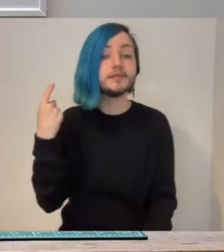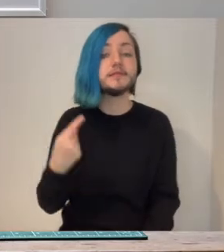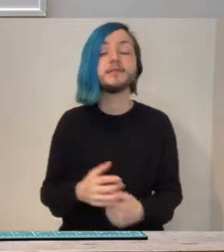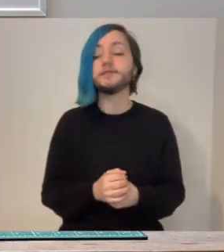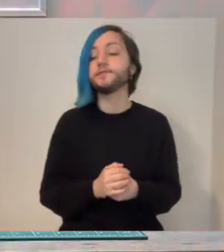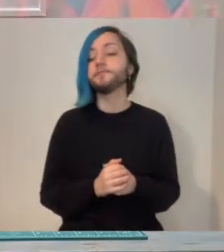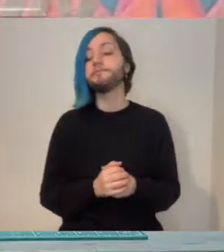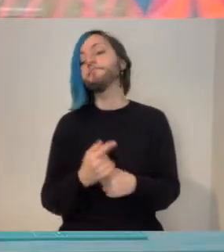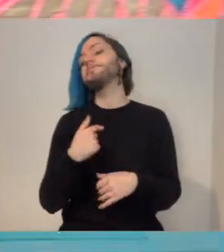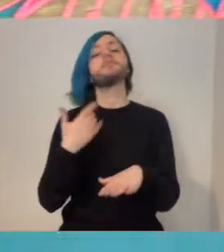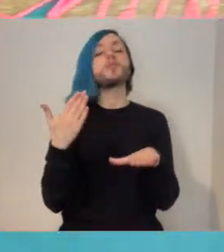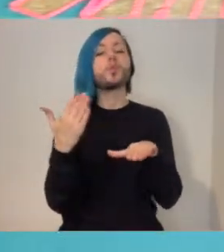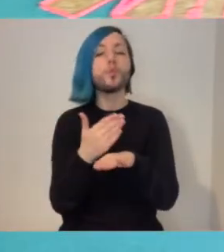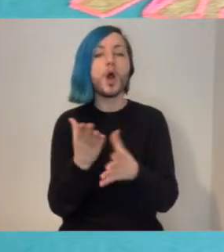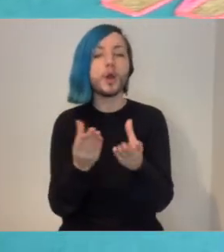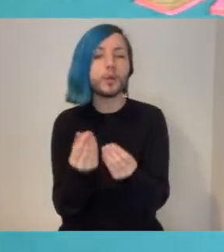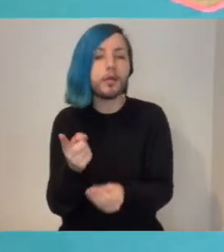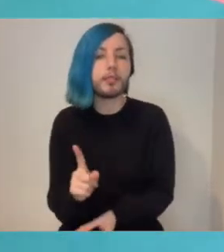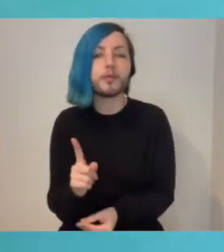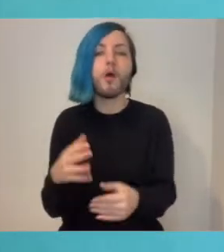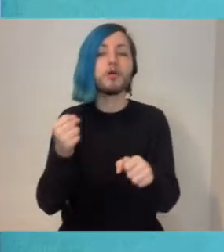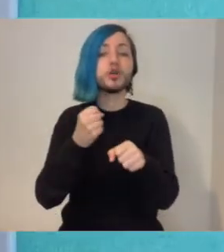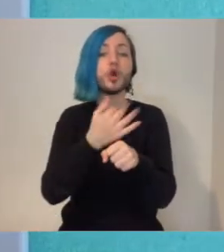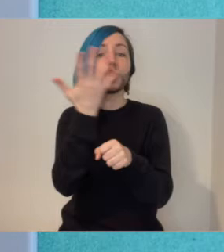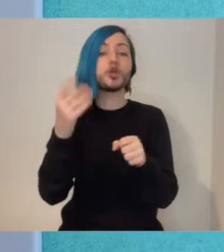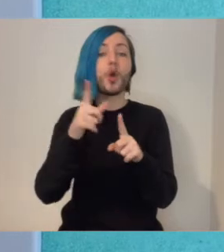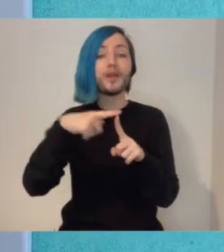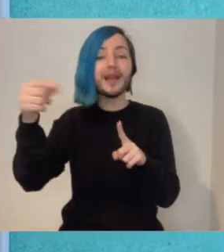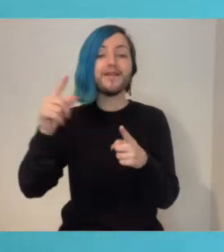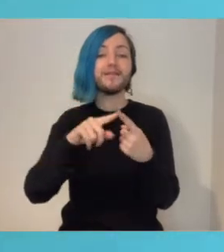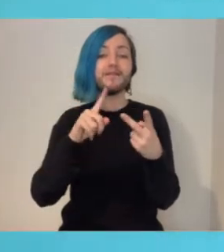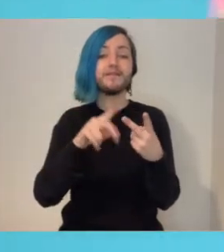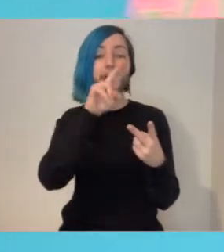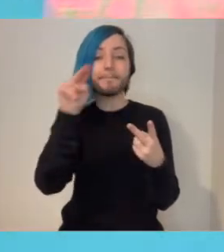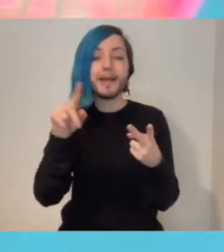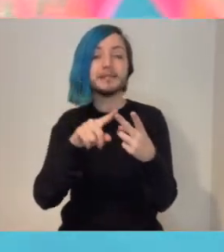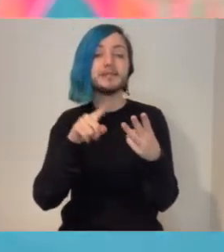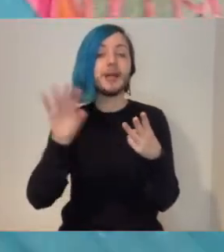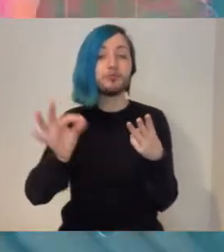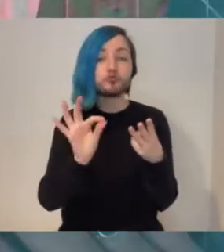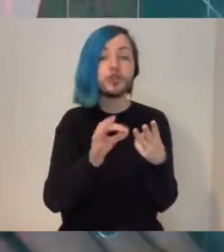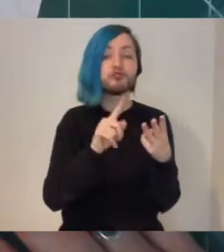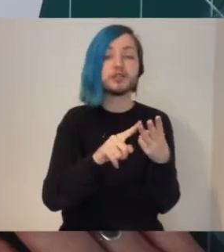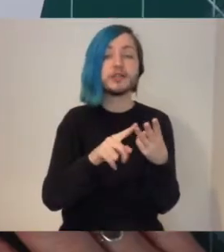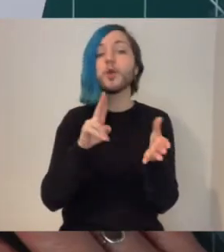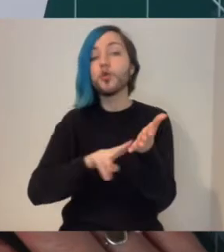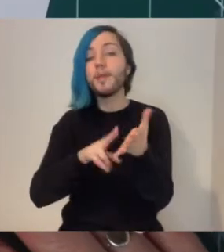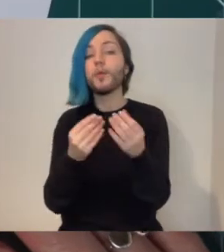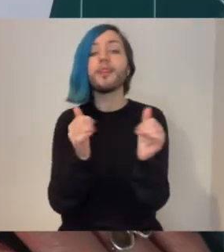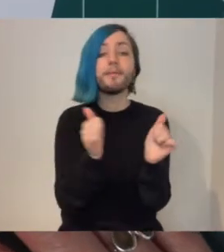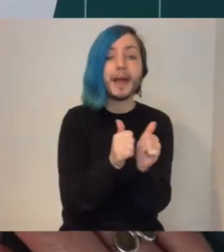in London and I work in the mediums of gold leaf, paint and